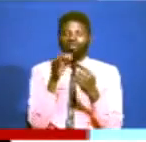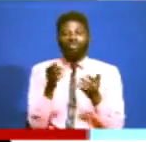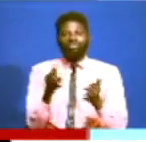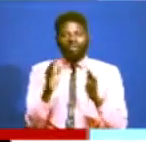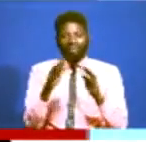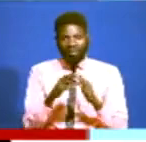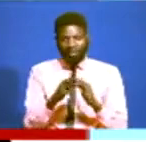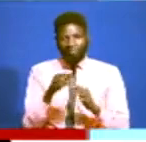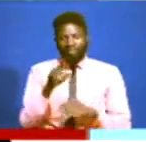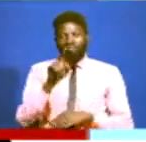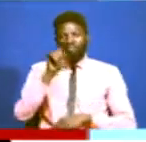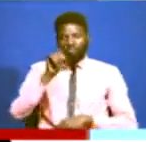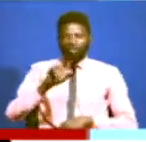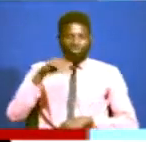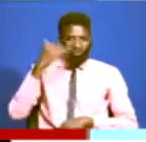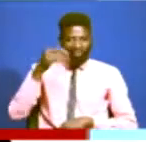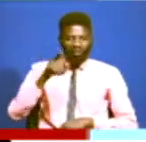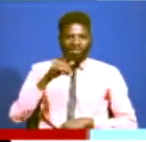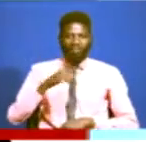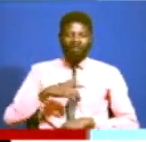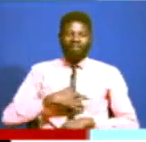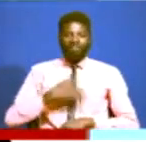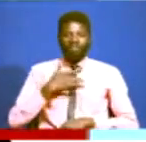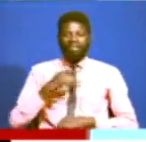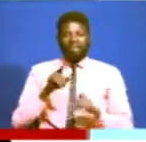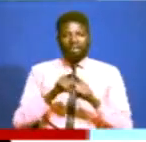you must always regard yourself as such.